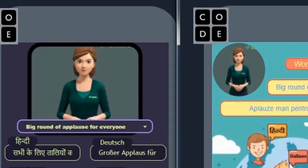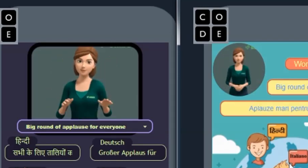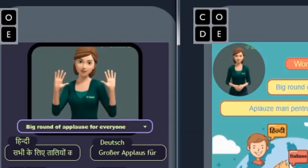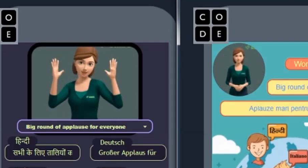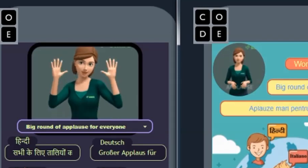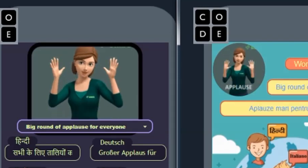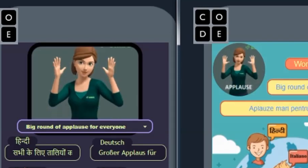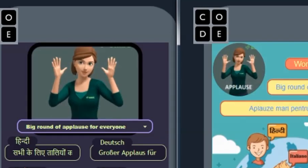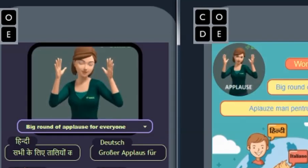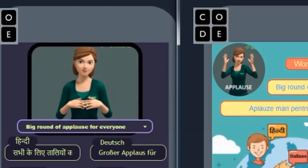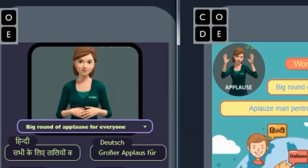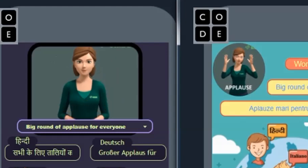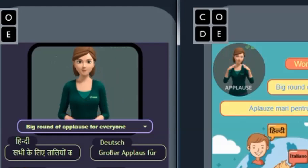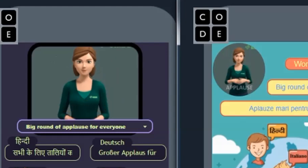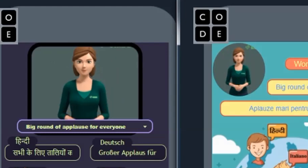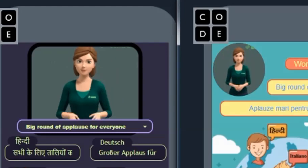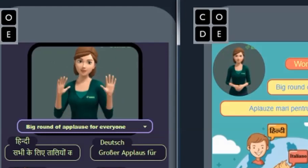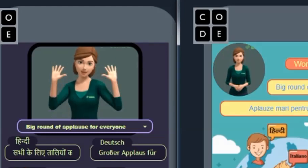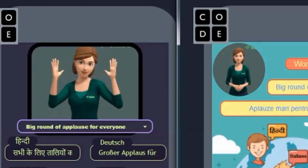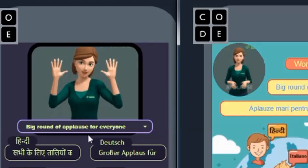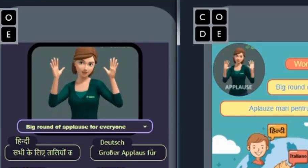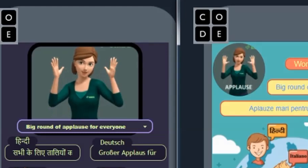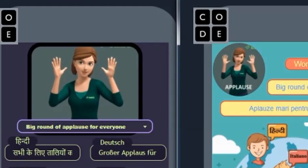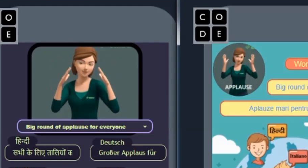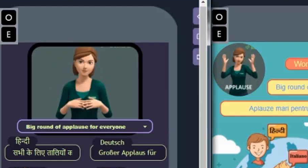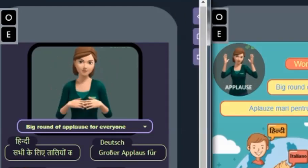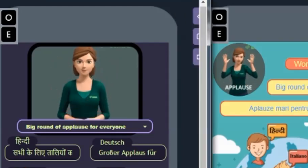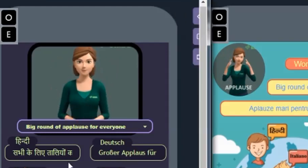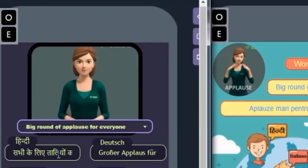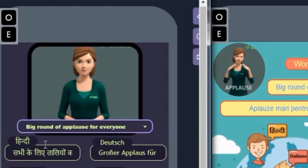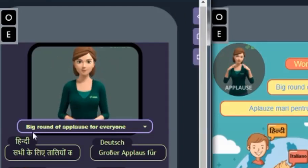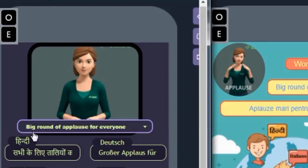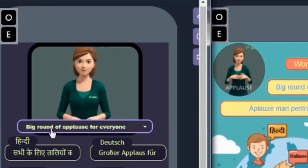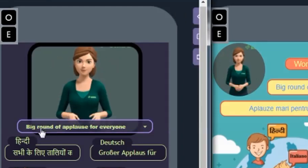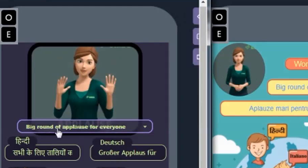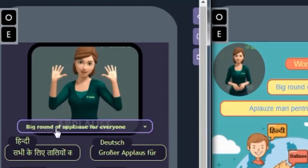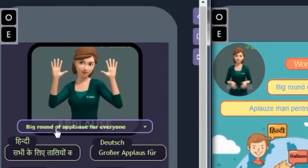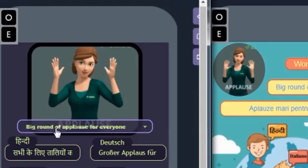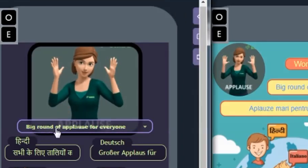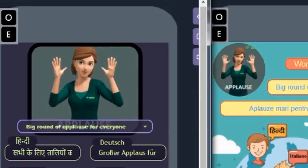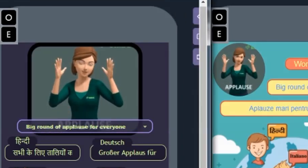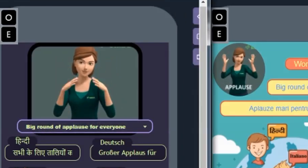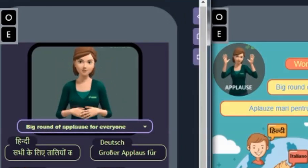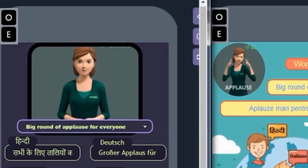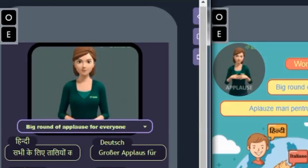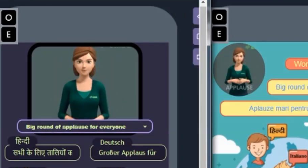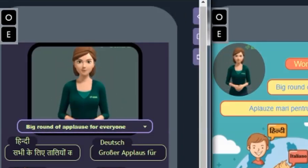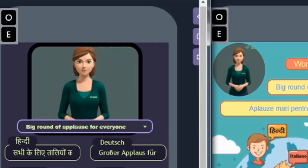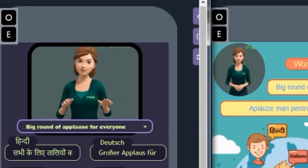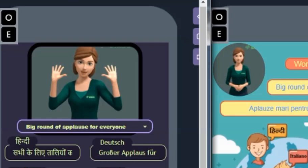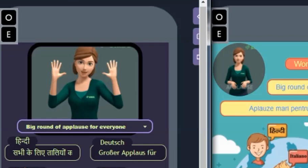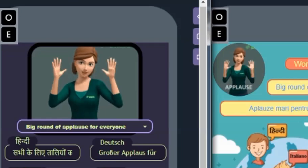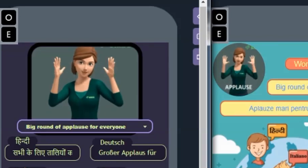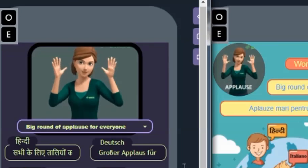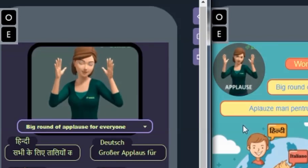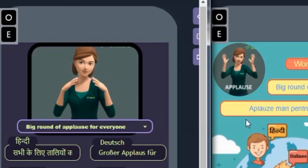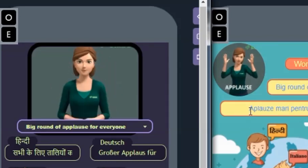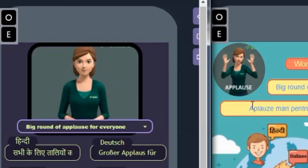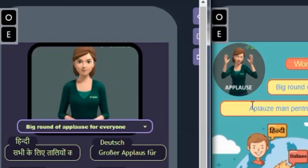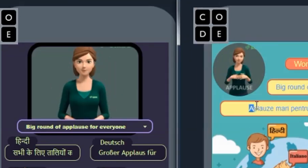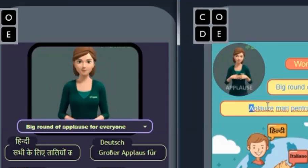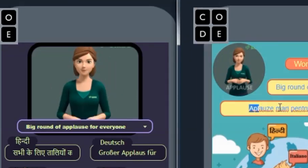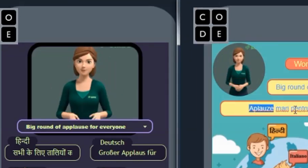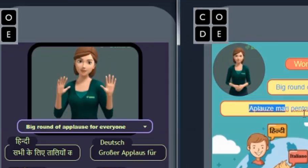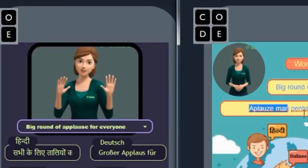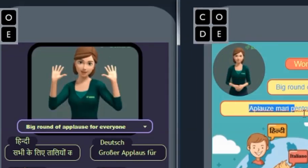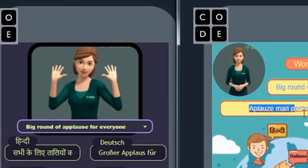Aplauze mari pentru toată lumea. so whatever the teacher entered here for this sentence in this input box, it is now